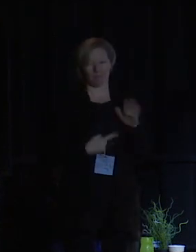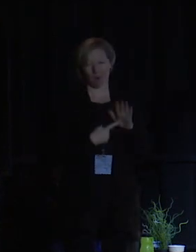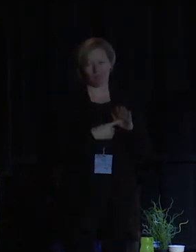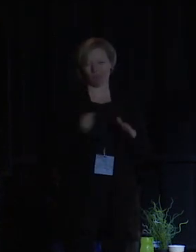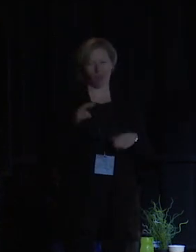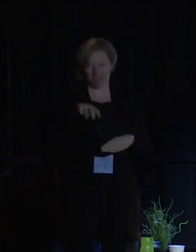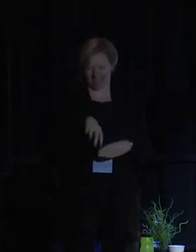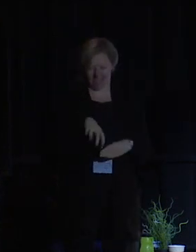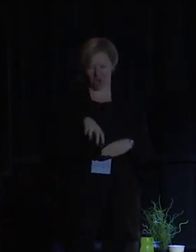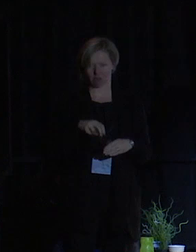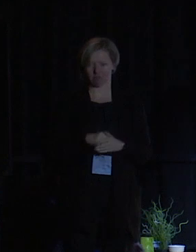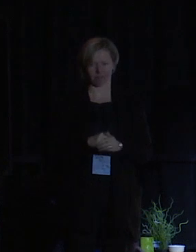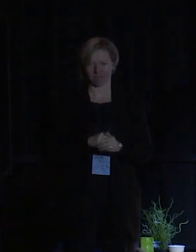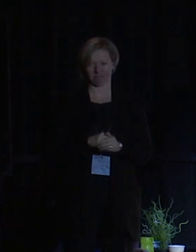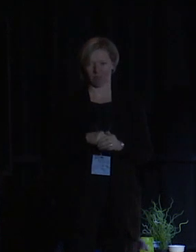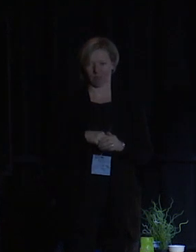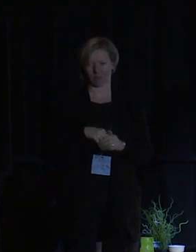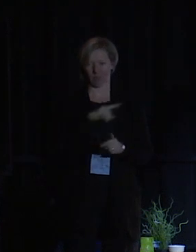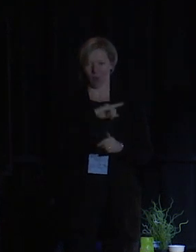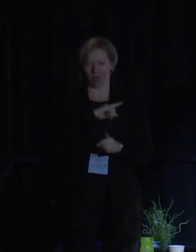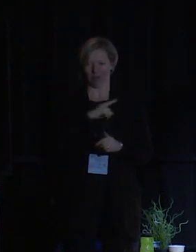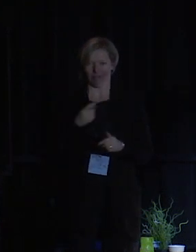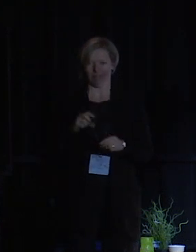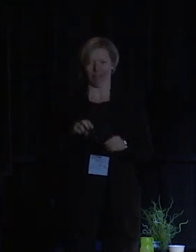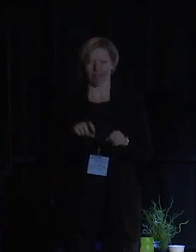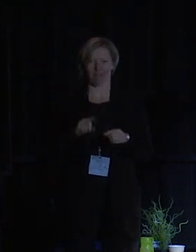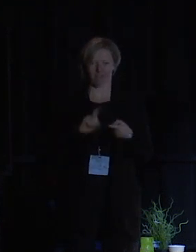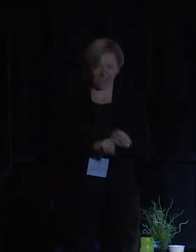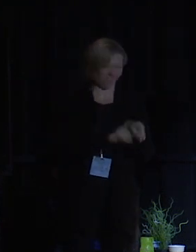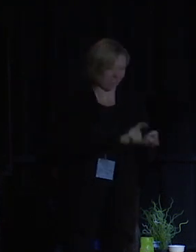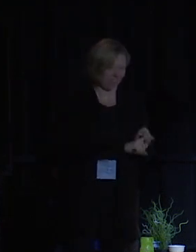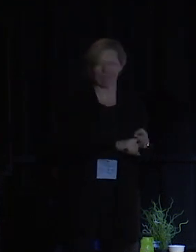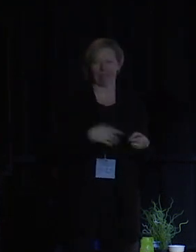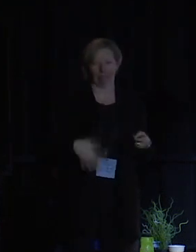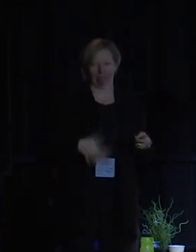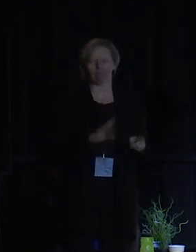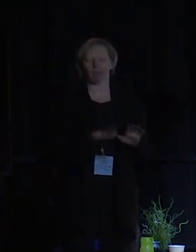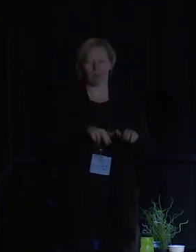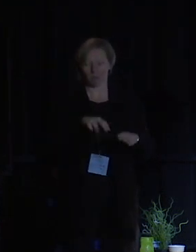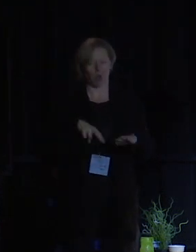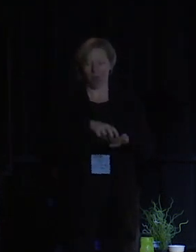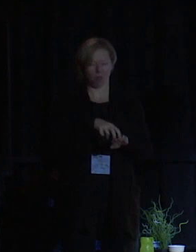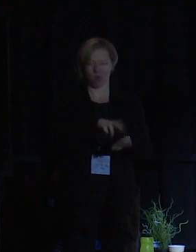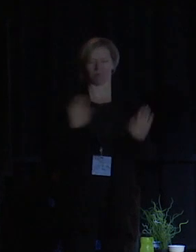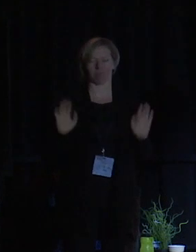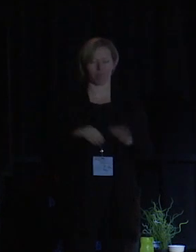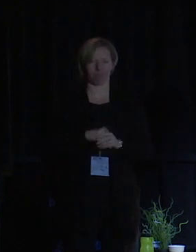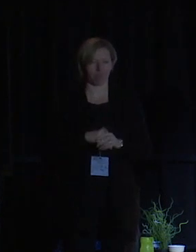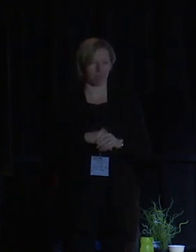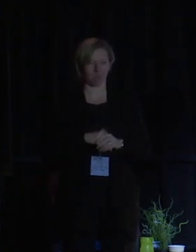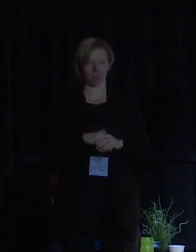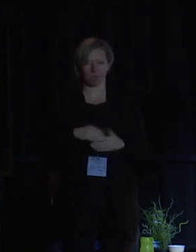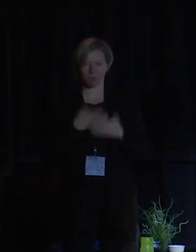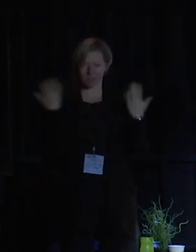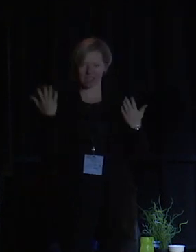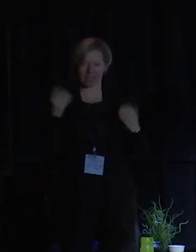stand on the golf course, which we've learned because it's saving us loads of money in repairs. But yeah, so that's what we're talking about today. For